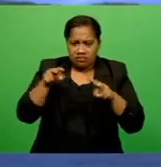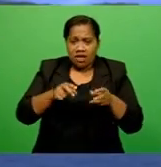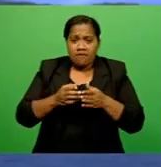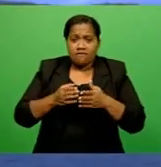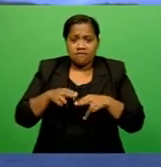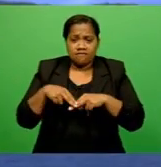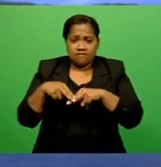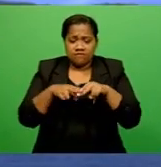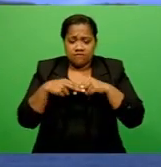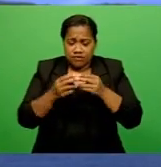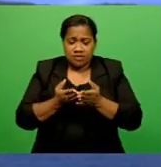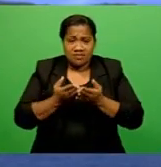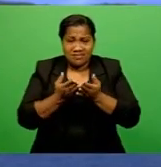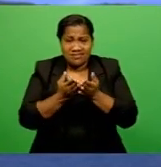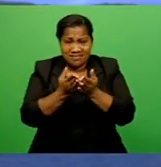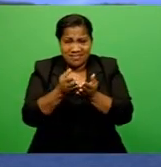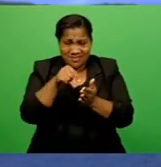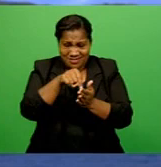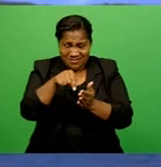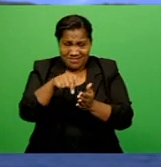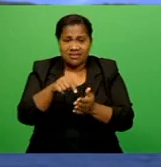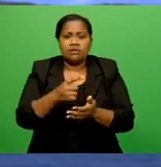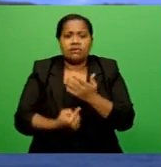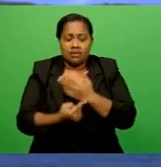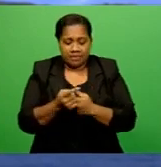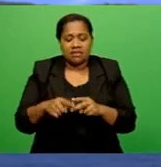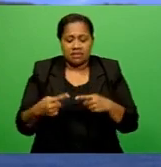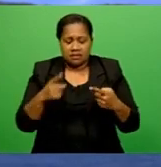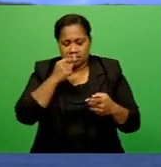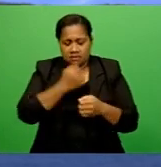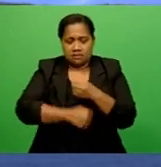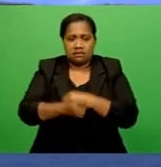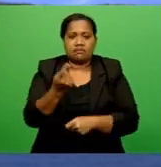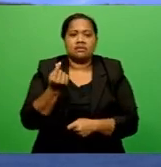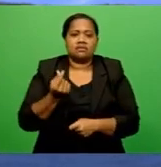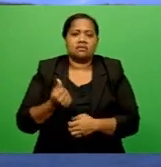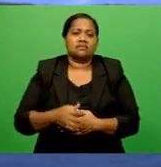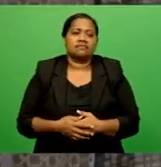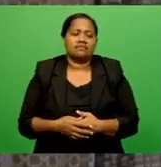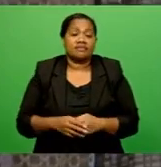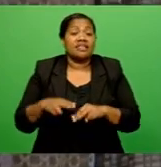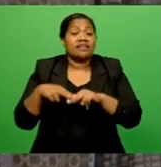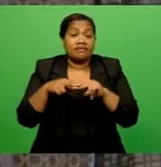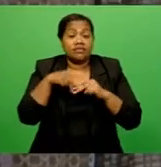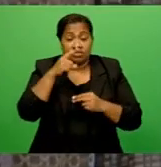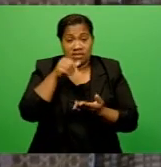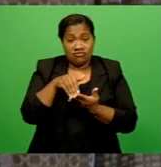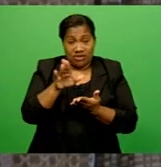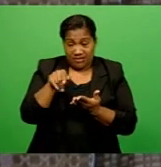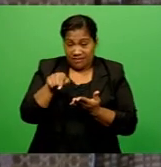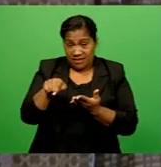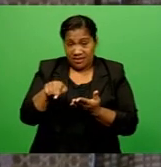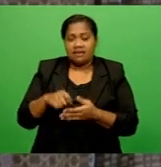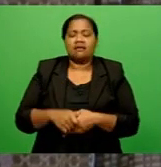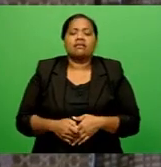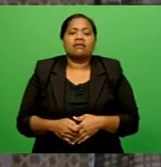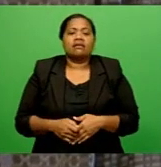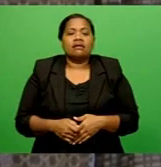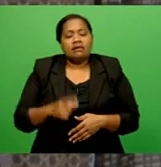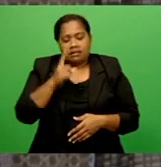Personnel, things will become easier. And if we are able to, if Fiji is able to ratify that, we can start